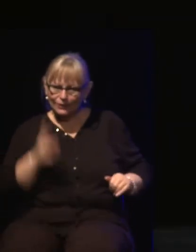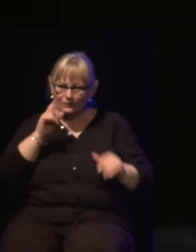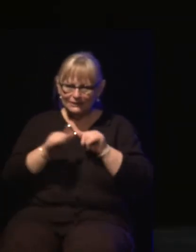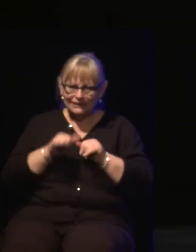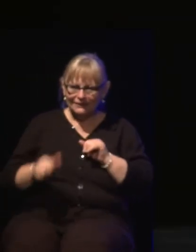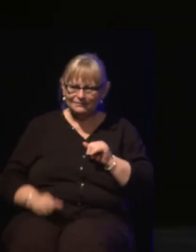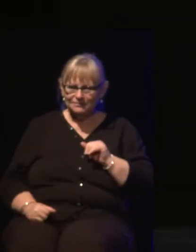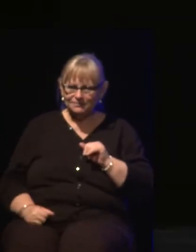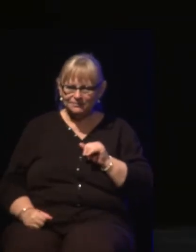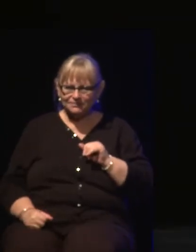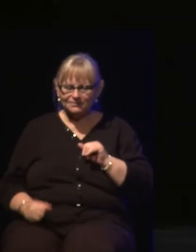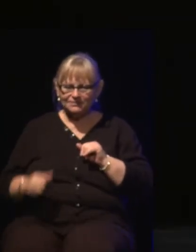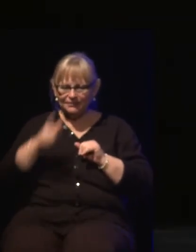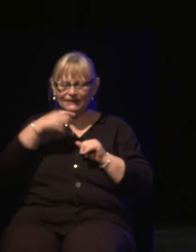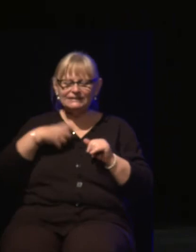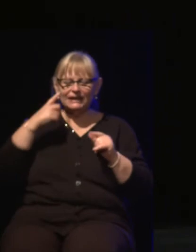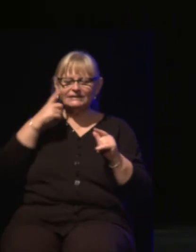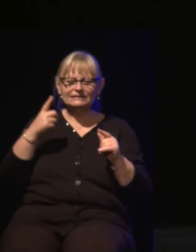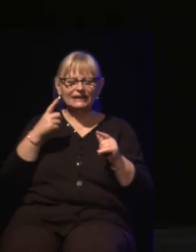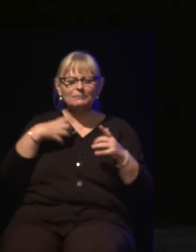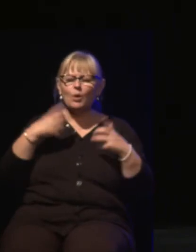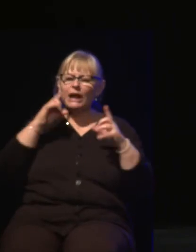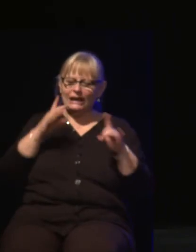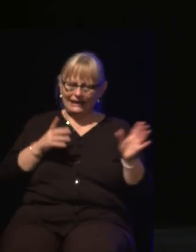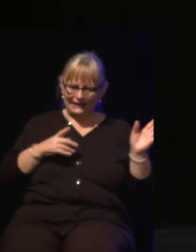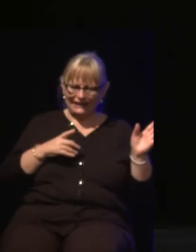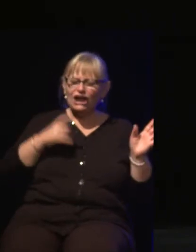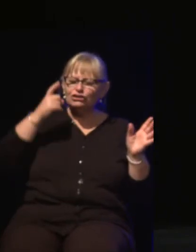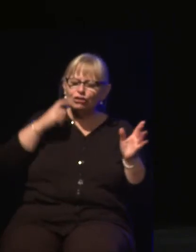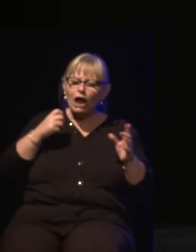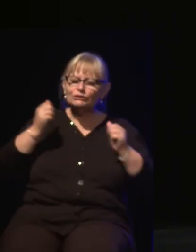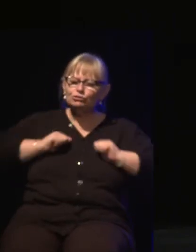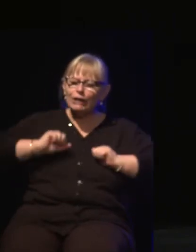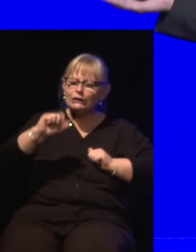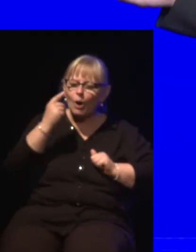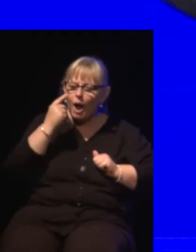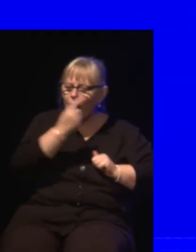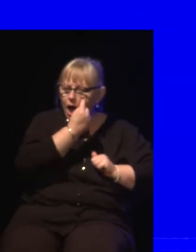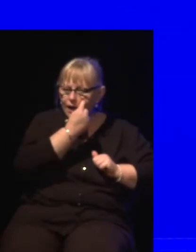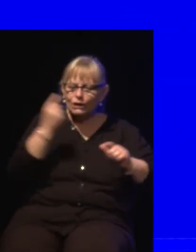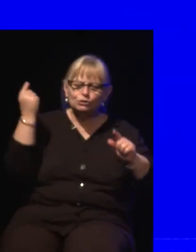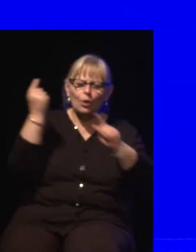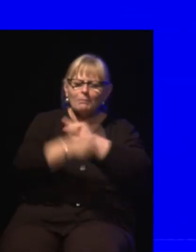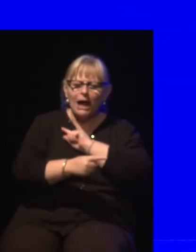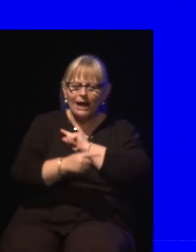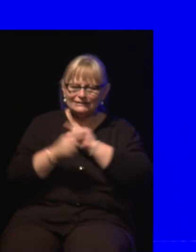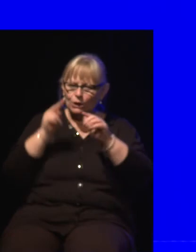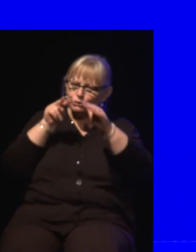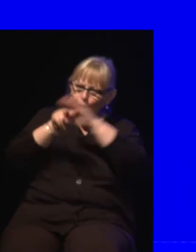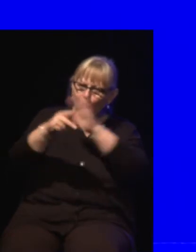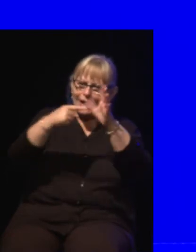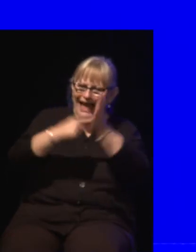There. You can see a little more clearly. So what I'm trying to say is, try to train your eye to look past all that stuff and at the building